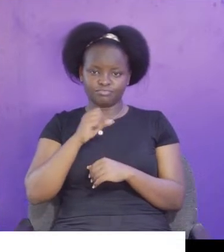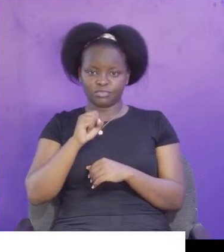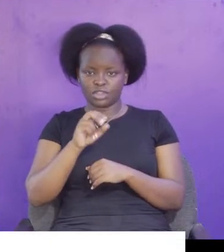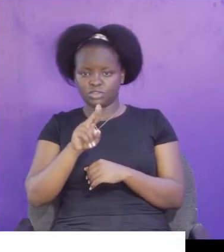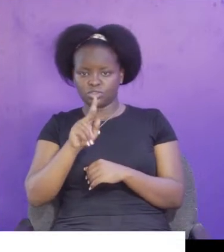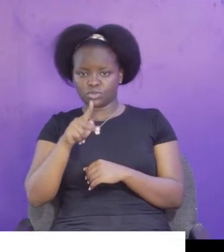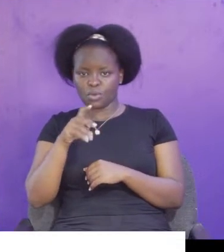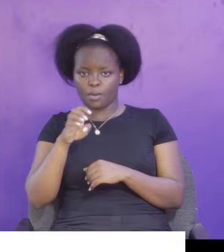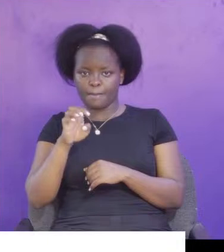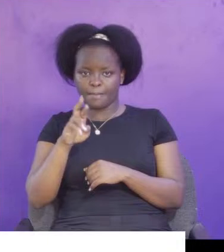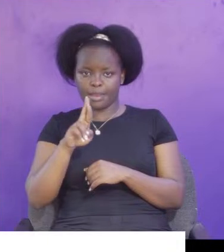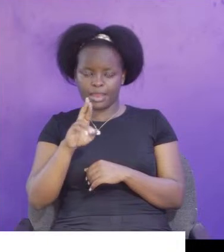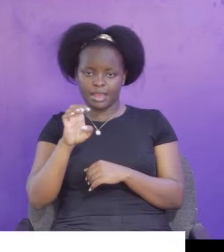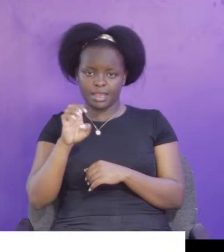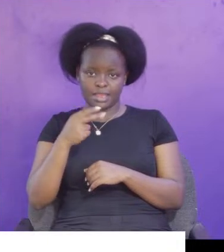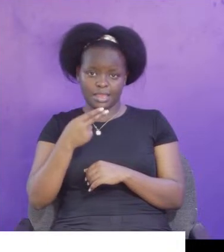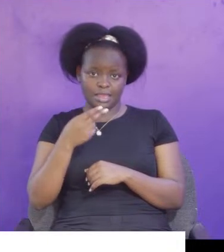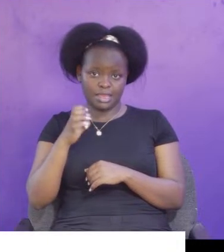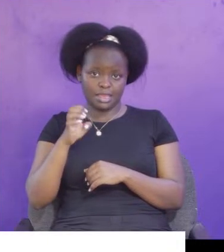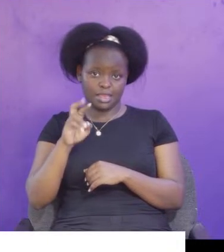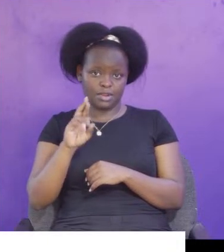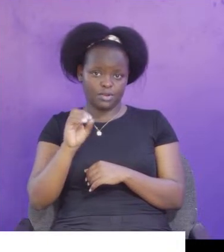I've been the luckiest girl in the world